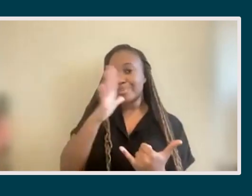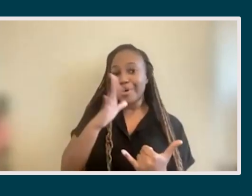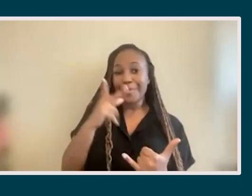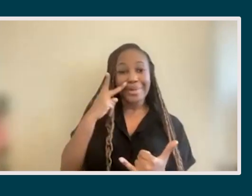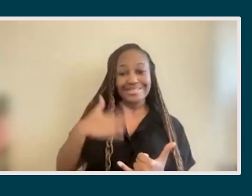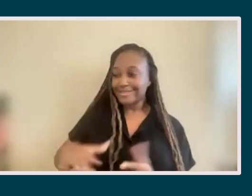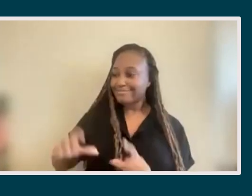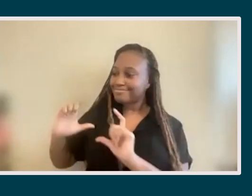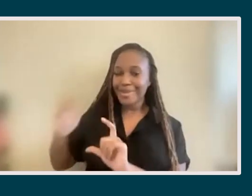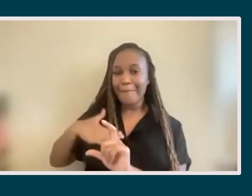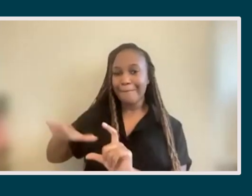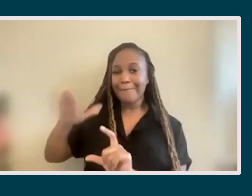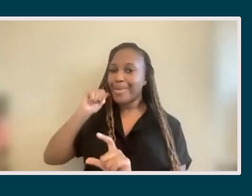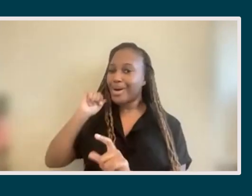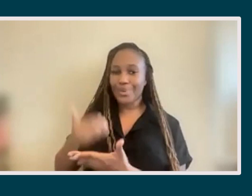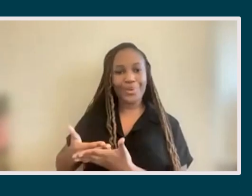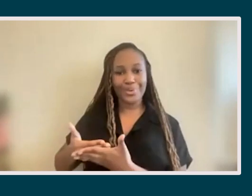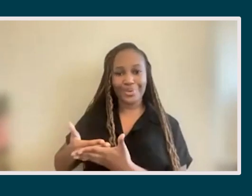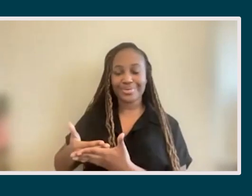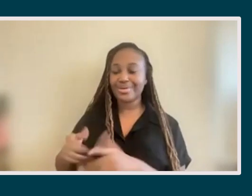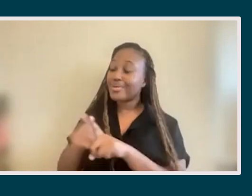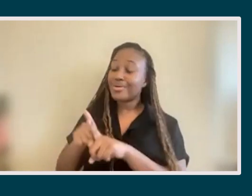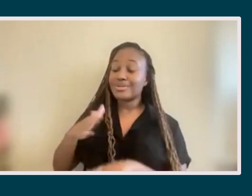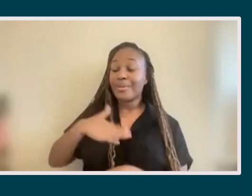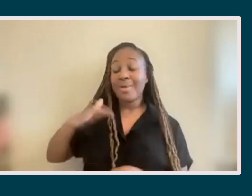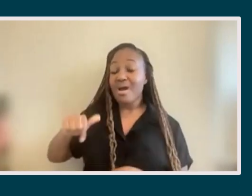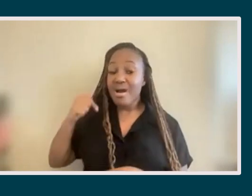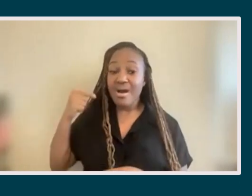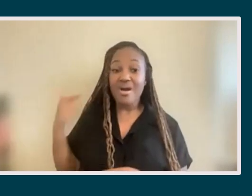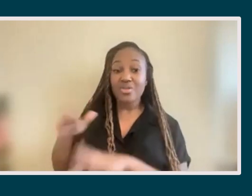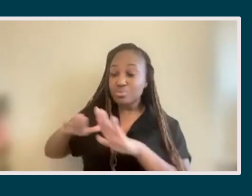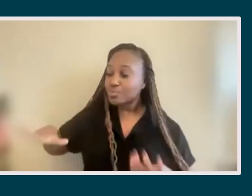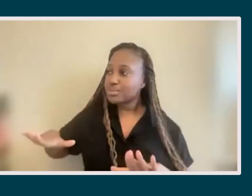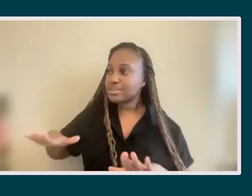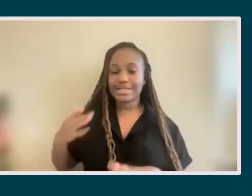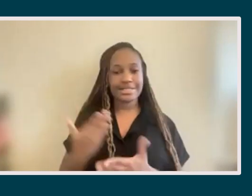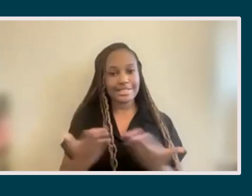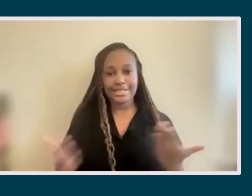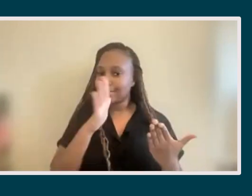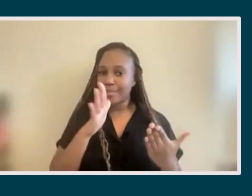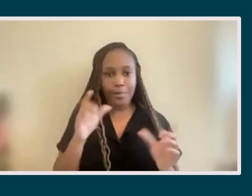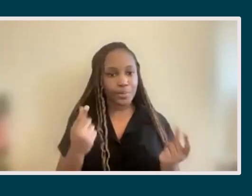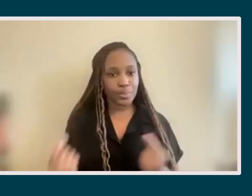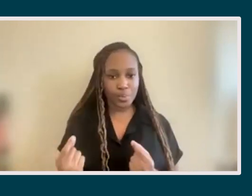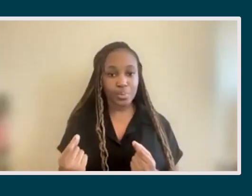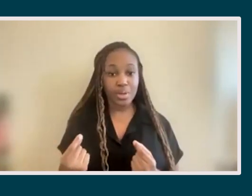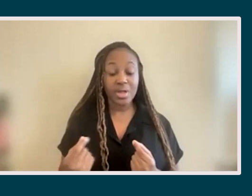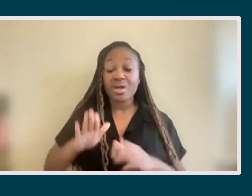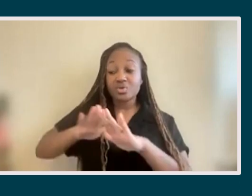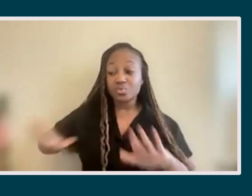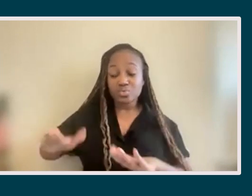with Laura Kaye, and with my others, that's a thing moms do. You give your children